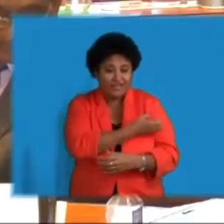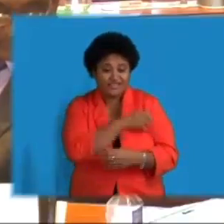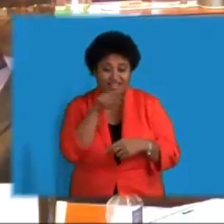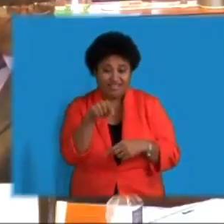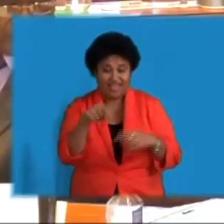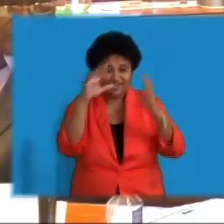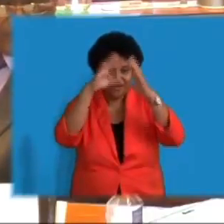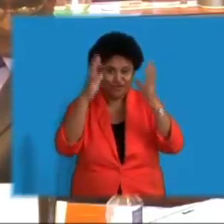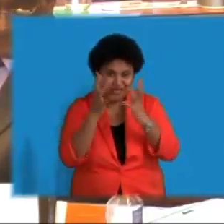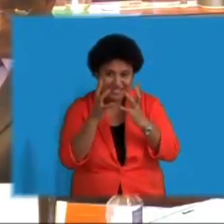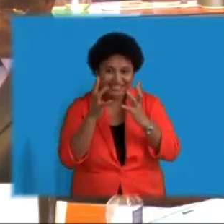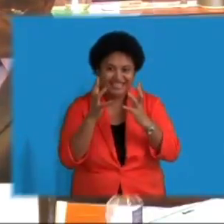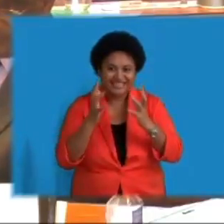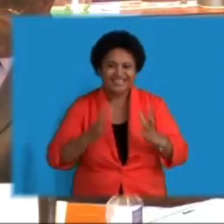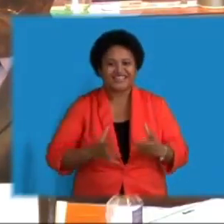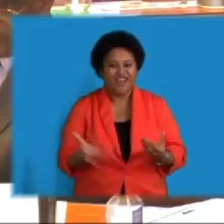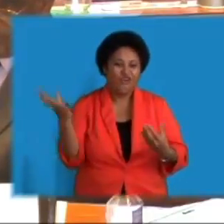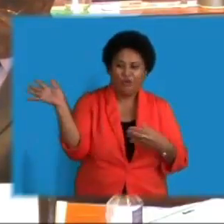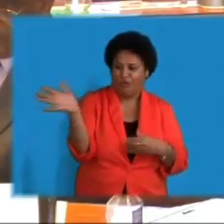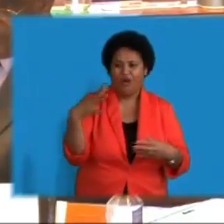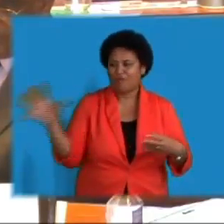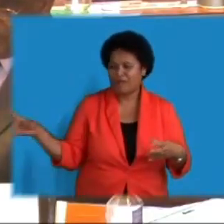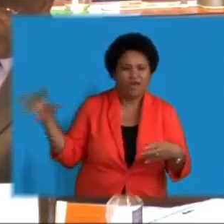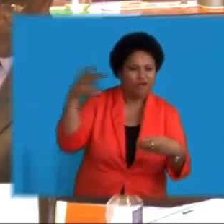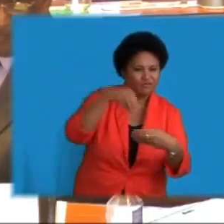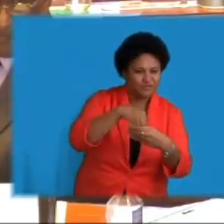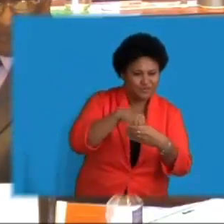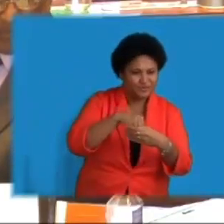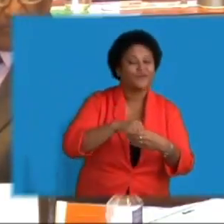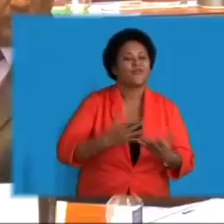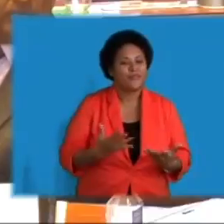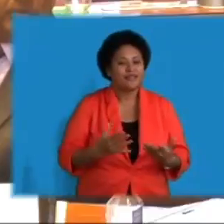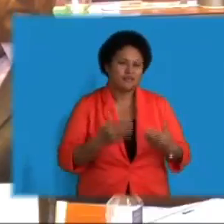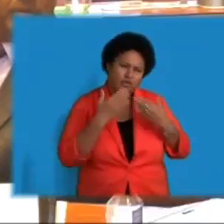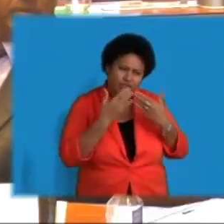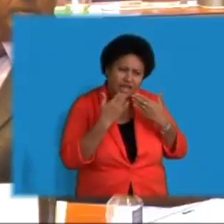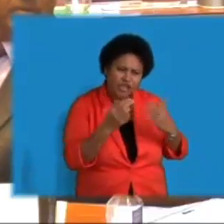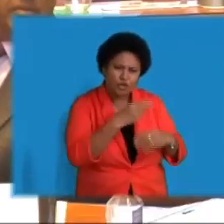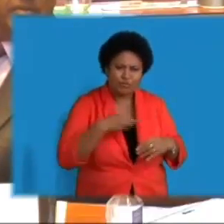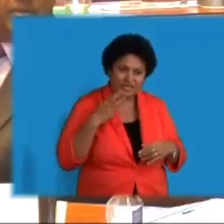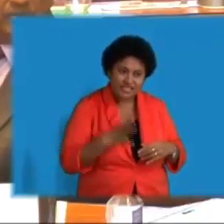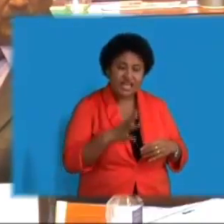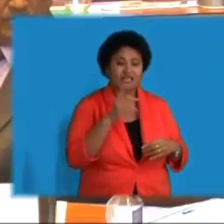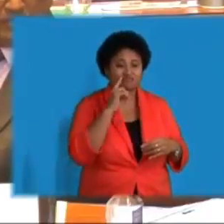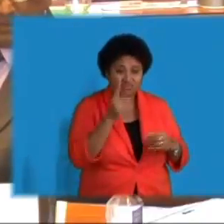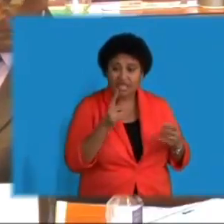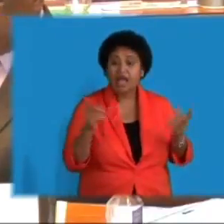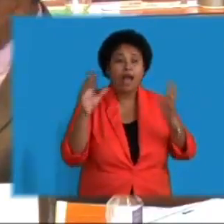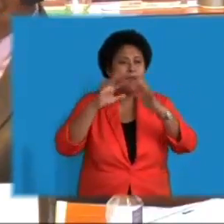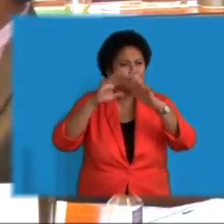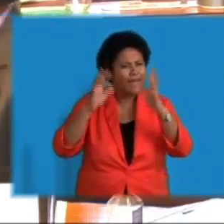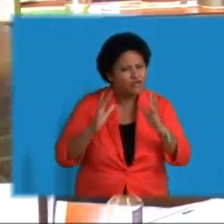Madam Speaker, I thank the Minister for at least looking at the issue of mangroves